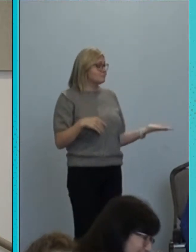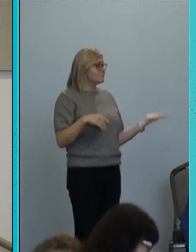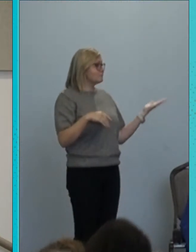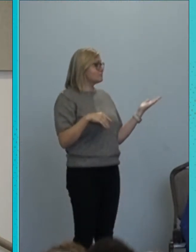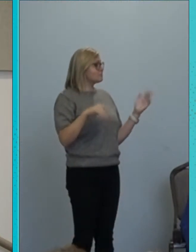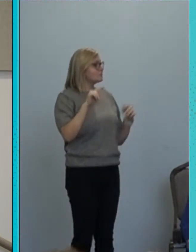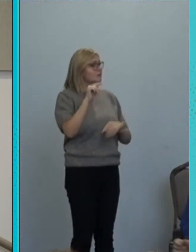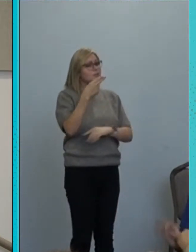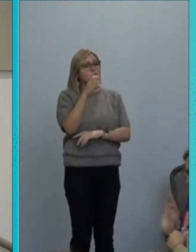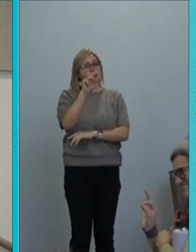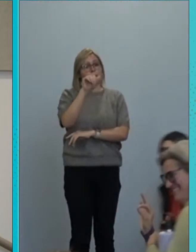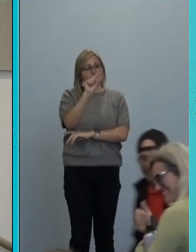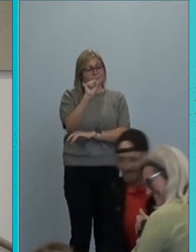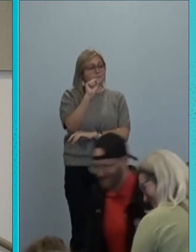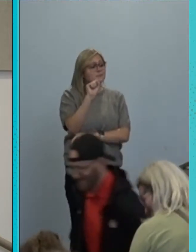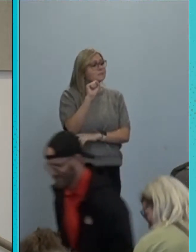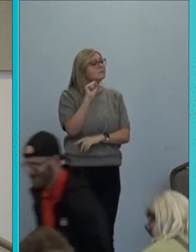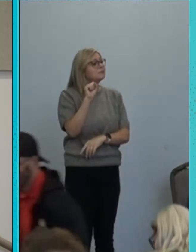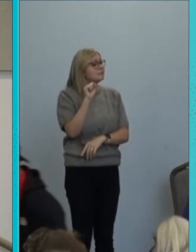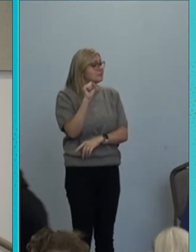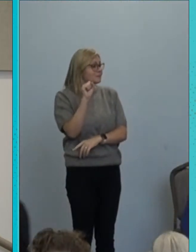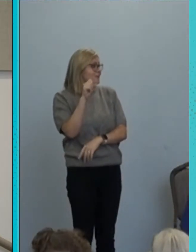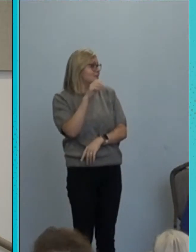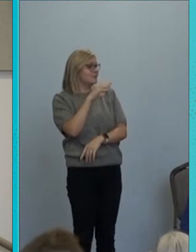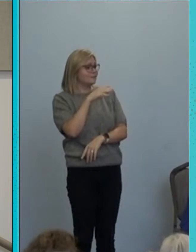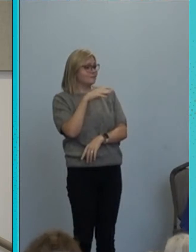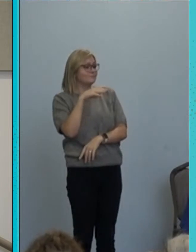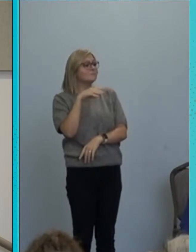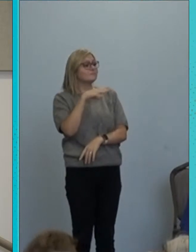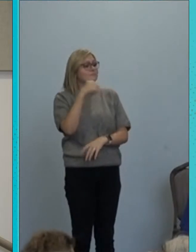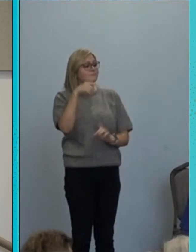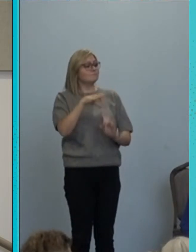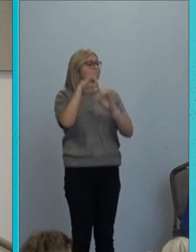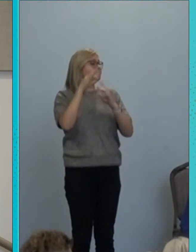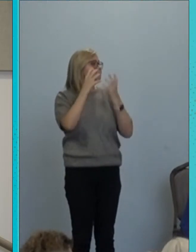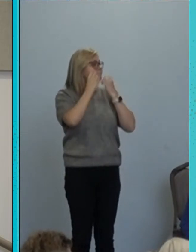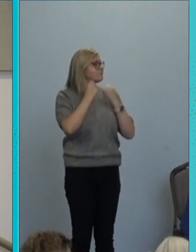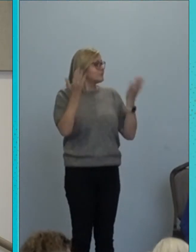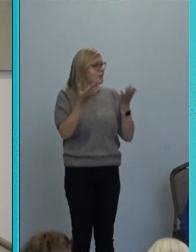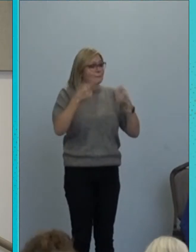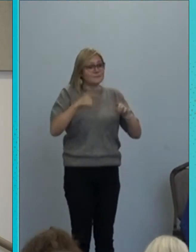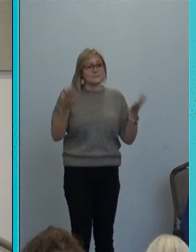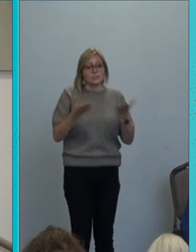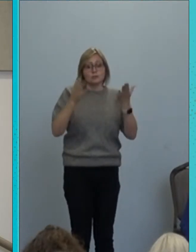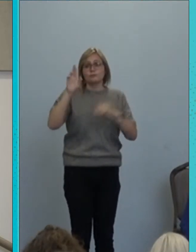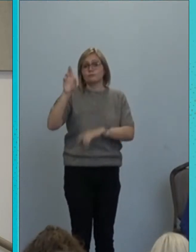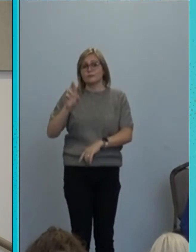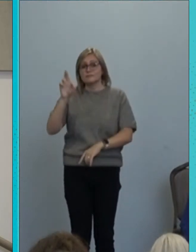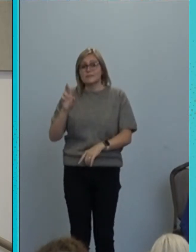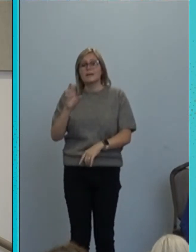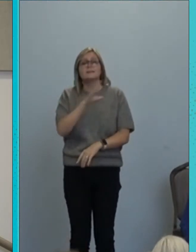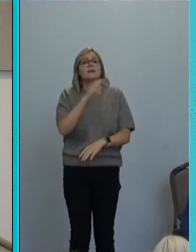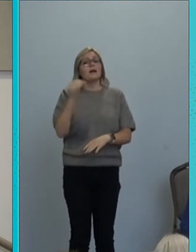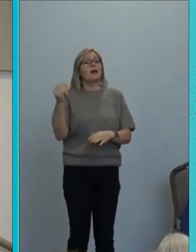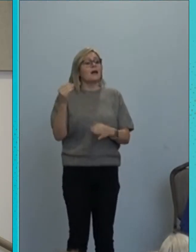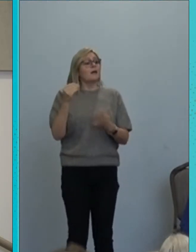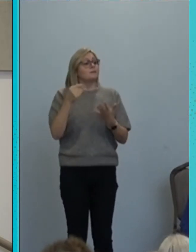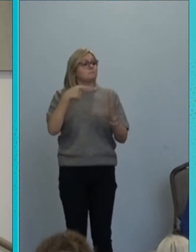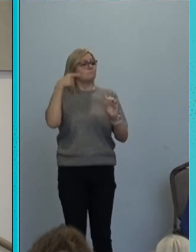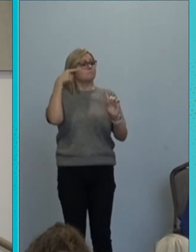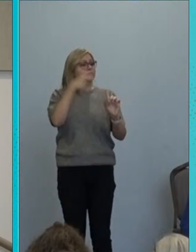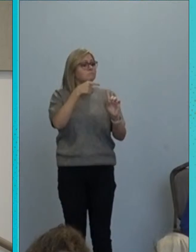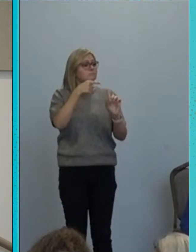is especially meaningful to all of us as it takes place right here in Riverside and draws on the story of the